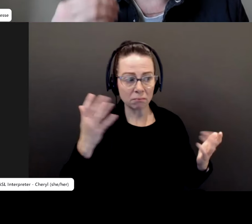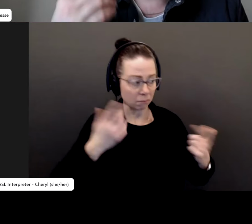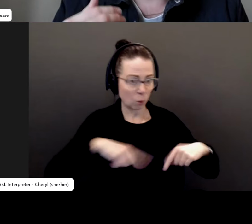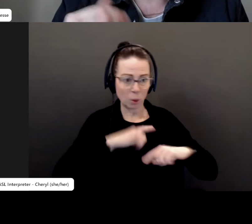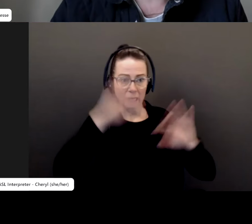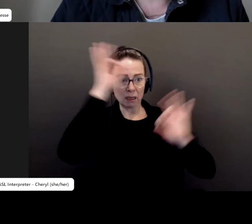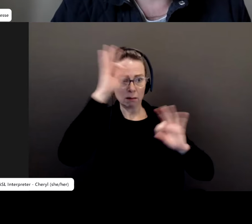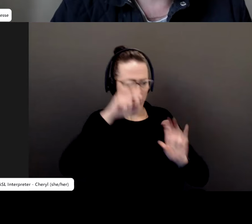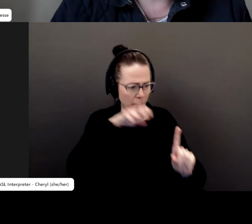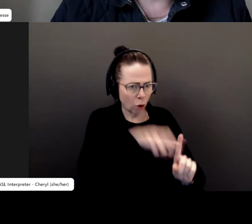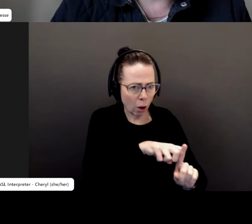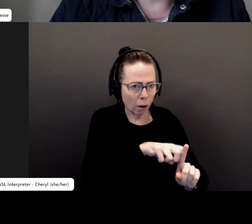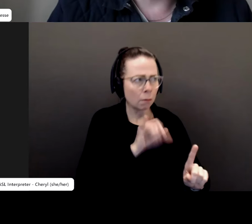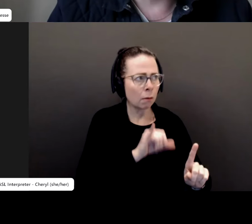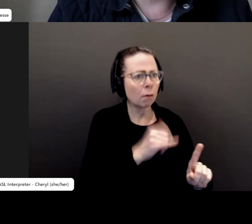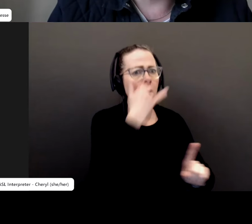compromised, I just put,